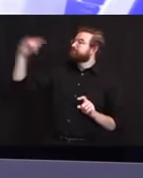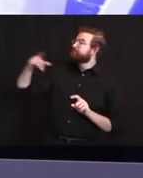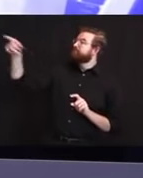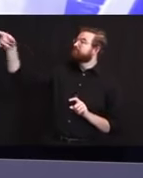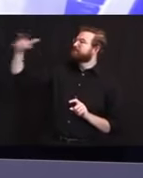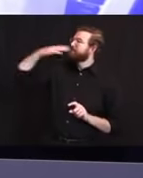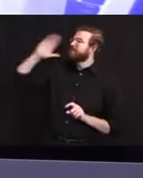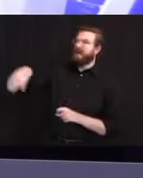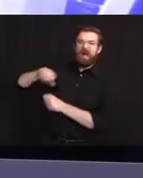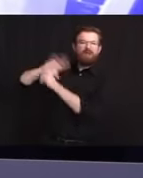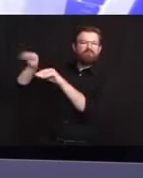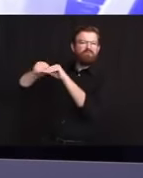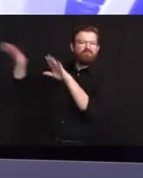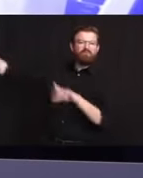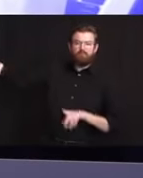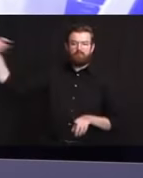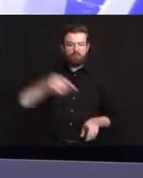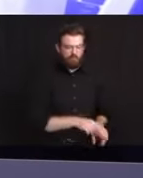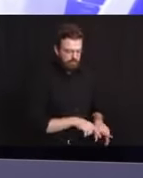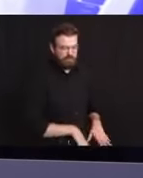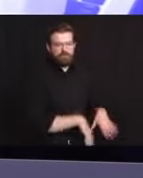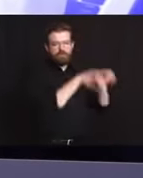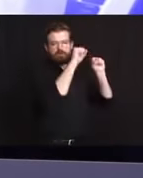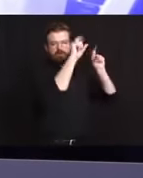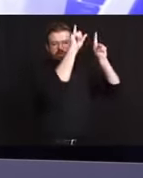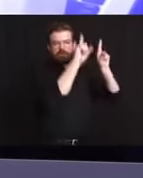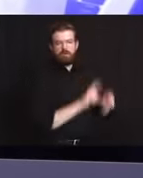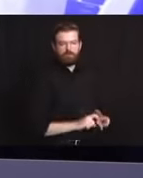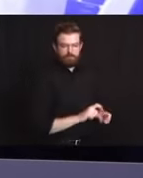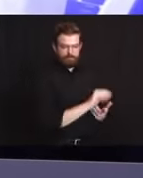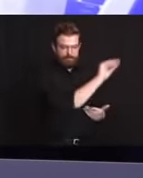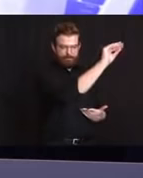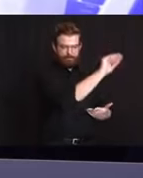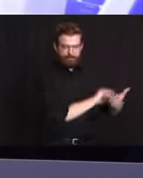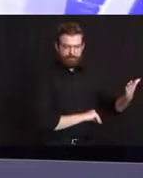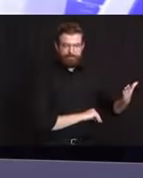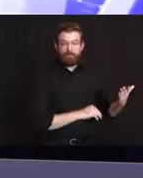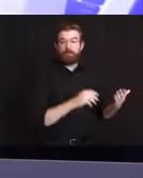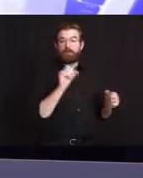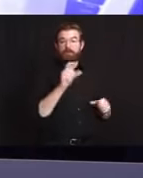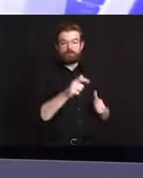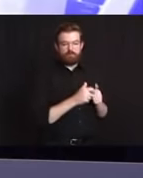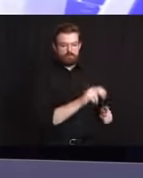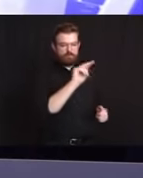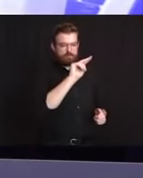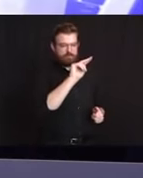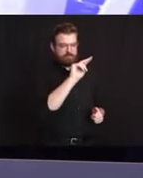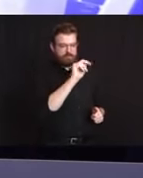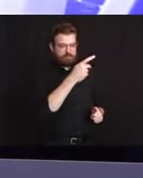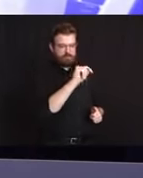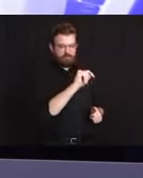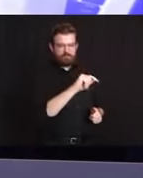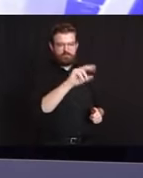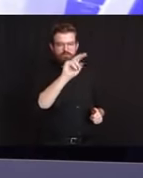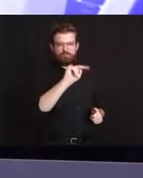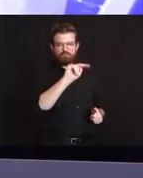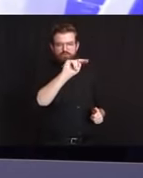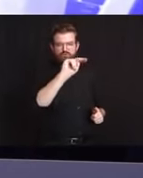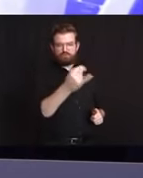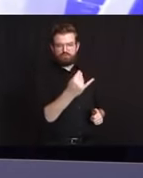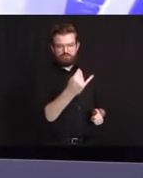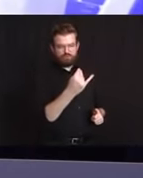by texting NJ Travel to the number 898-211 or by visiting